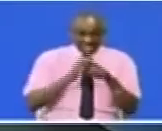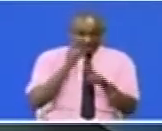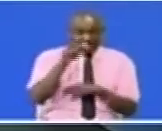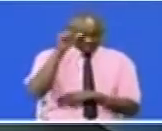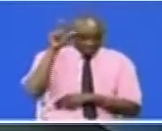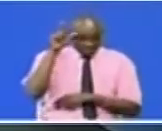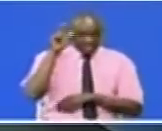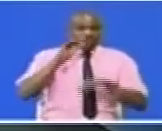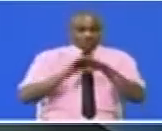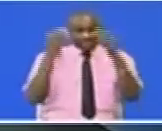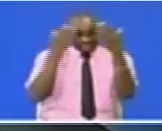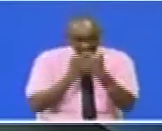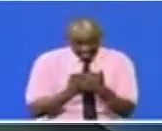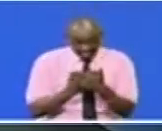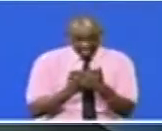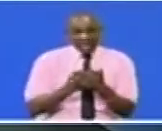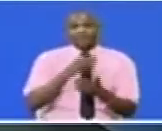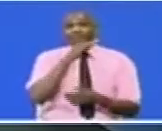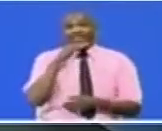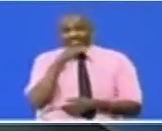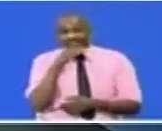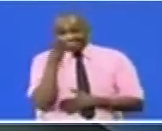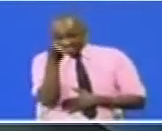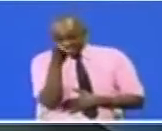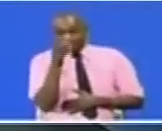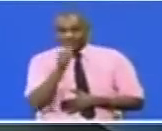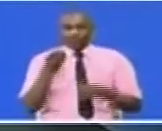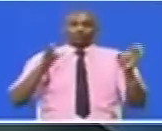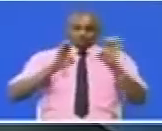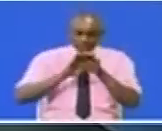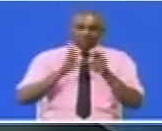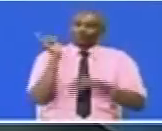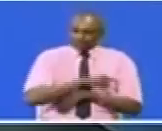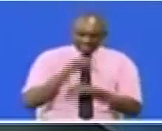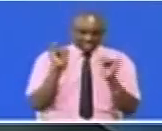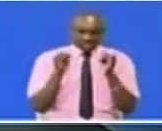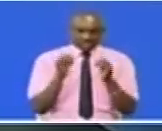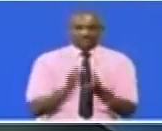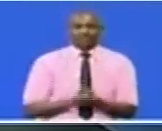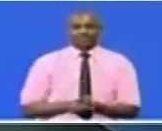Washira. Have a very good night. But Ben Kitili is up to wrap up KTN Prime.